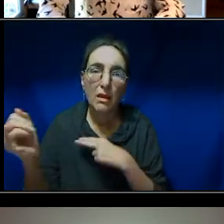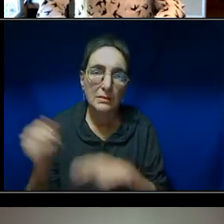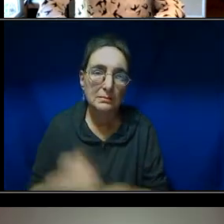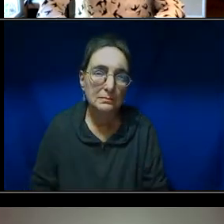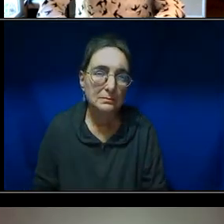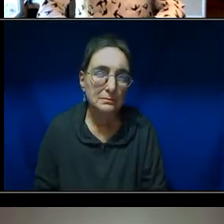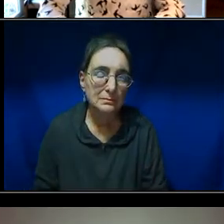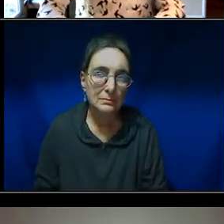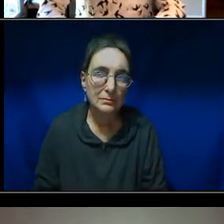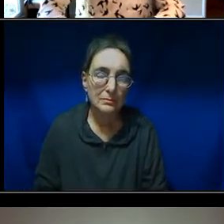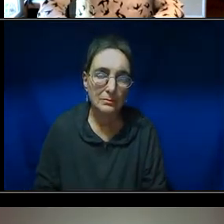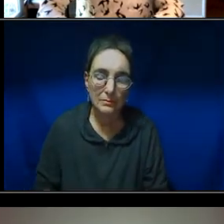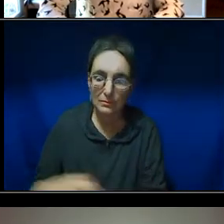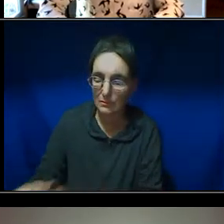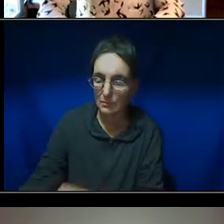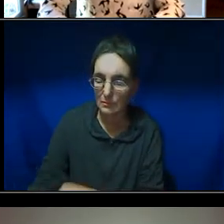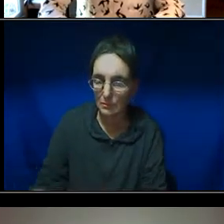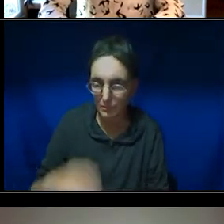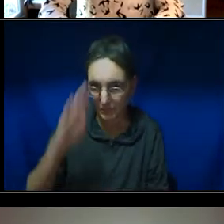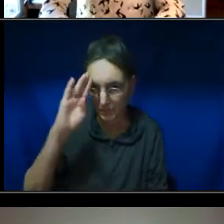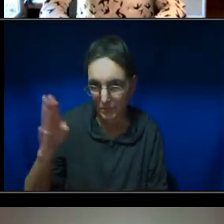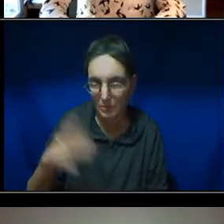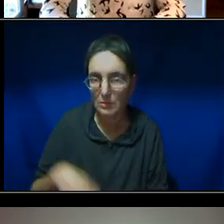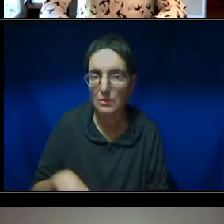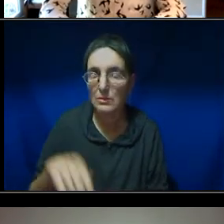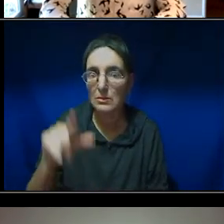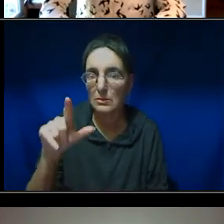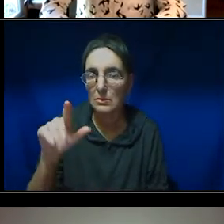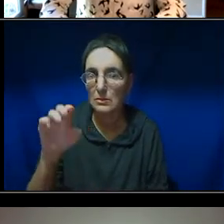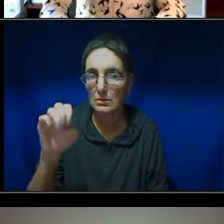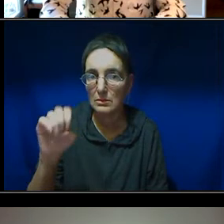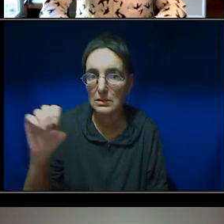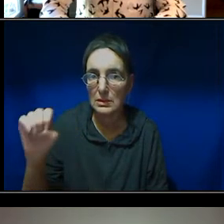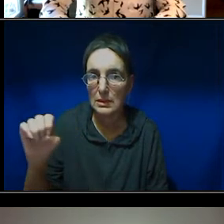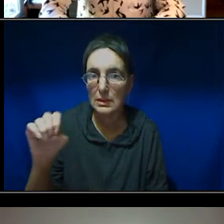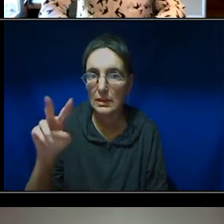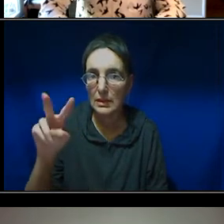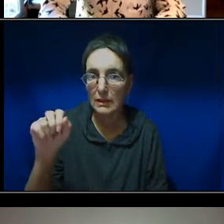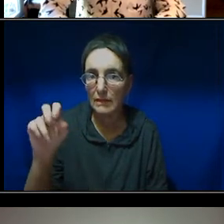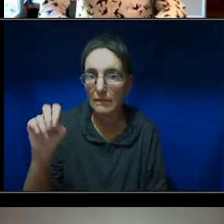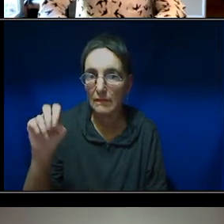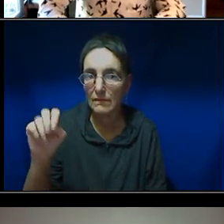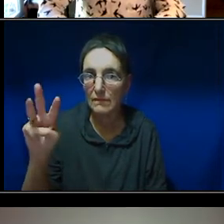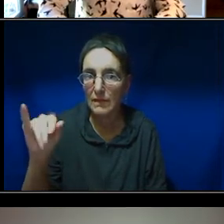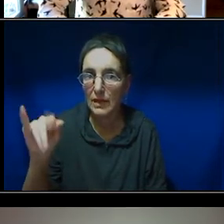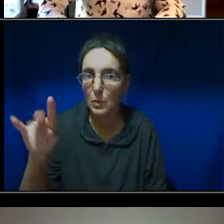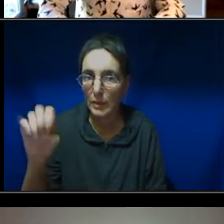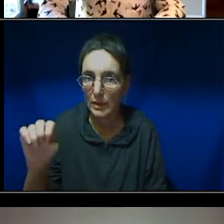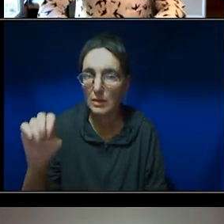Thank you, Sequoia. Leah Van Winkle, you're now free to unmute yourself and make your comment.